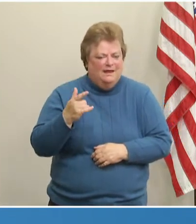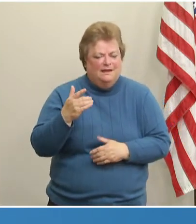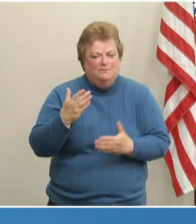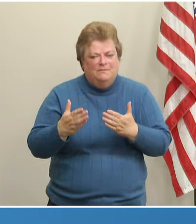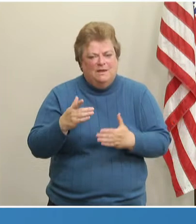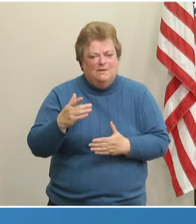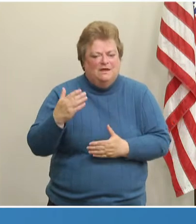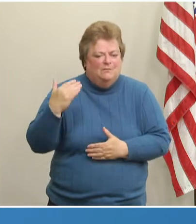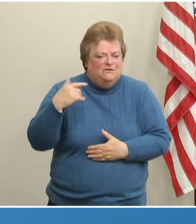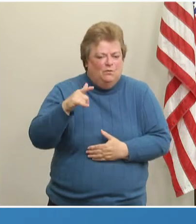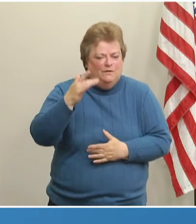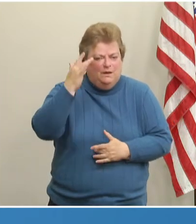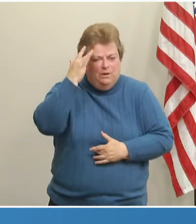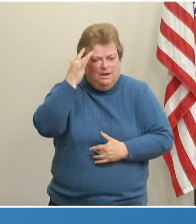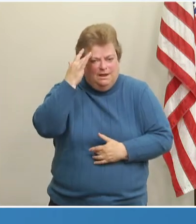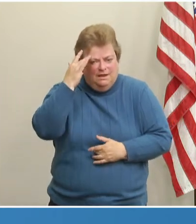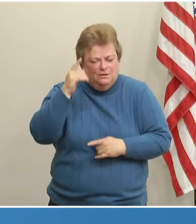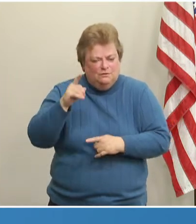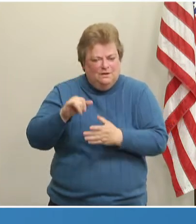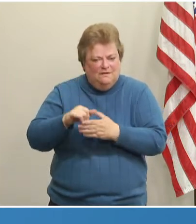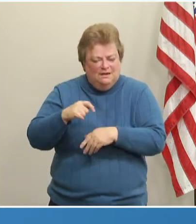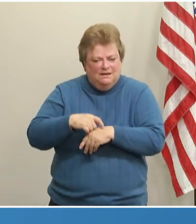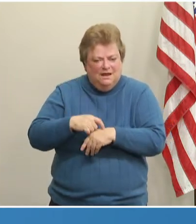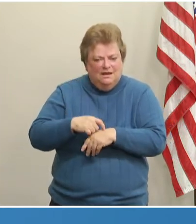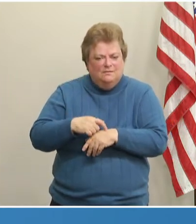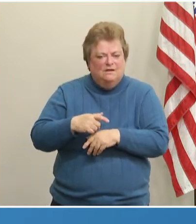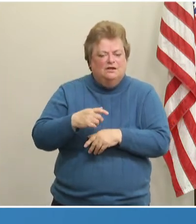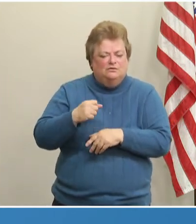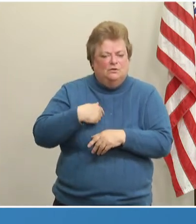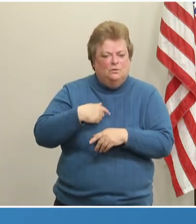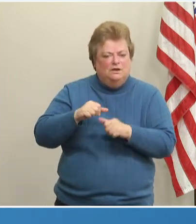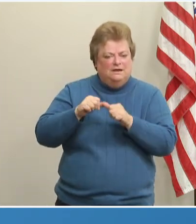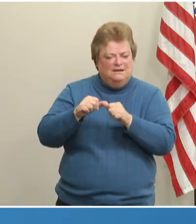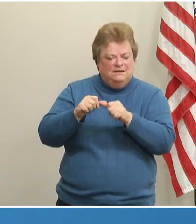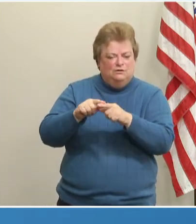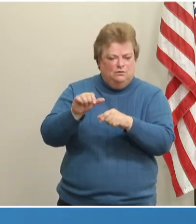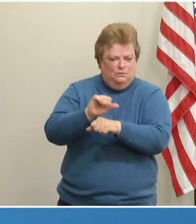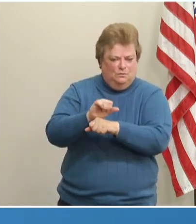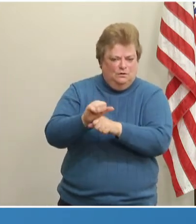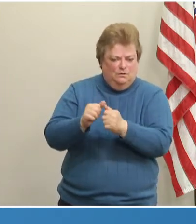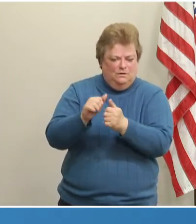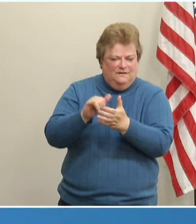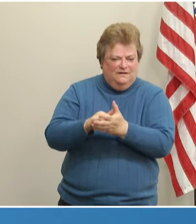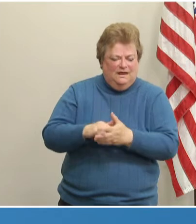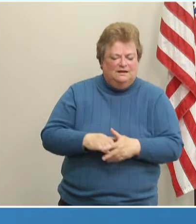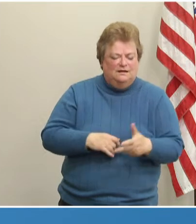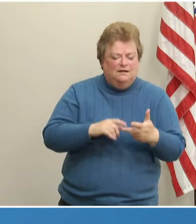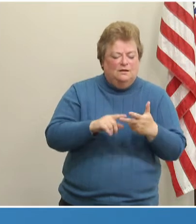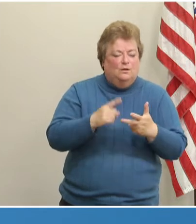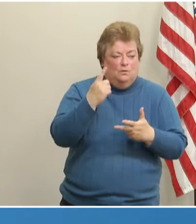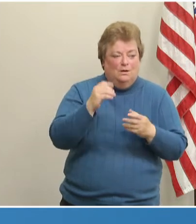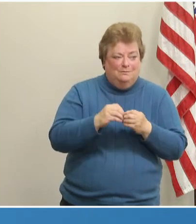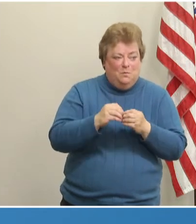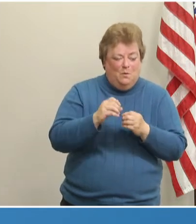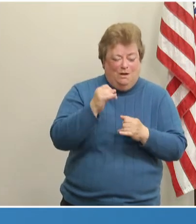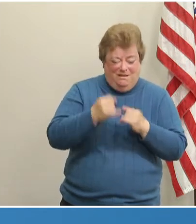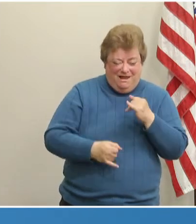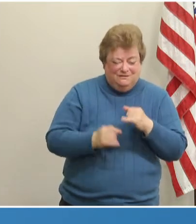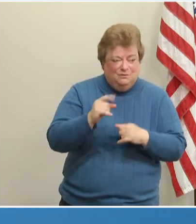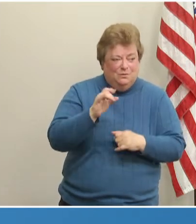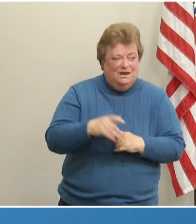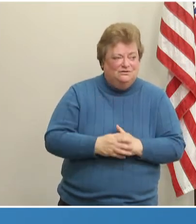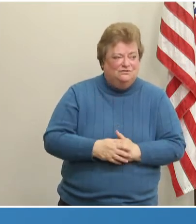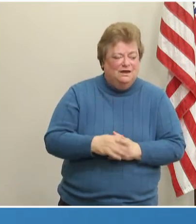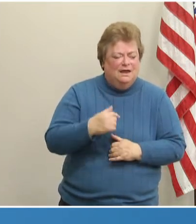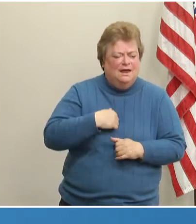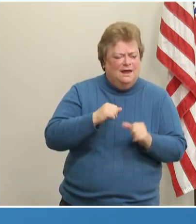ill or something else happened, but we're continuing to work on that. And then one last question for you. I continue